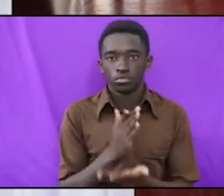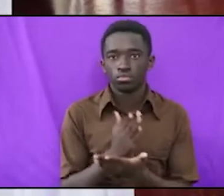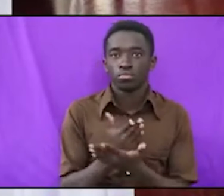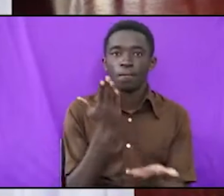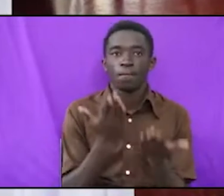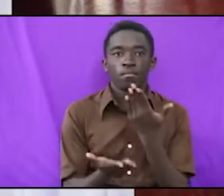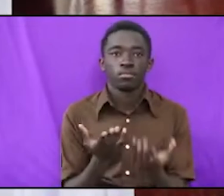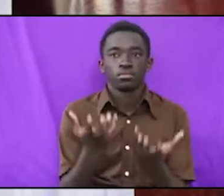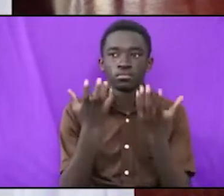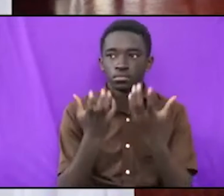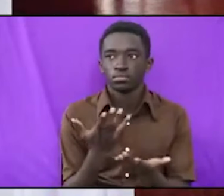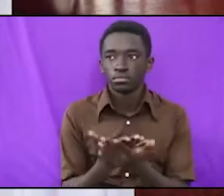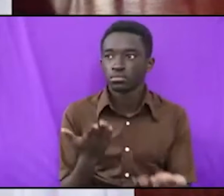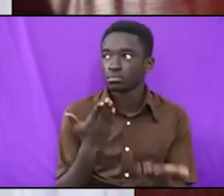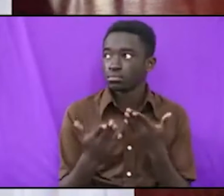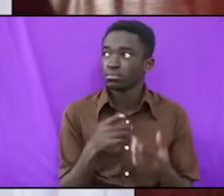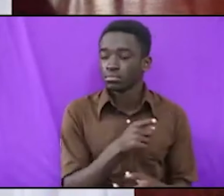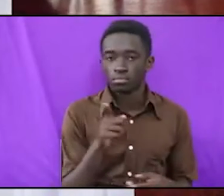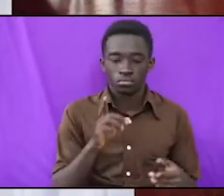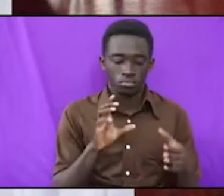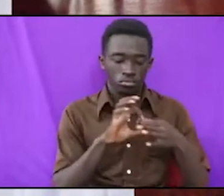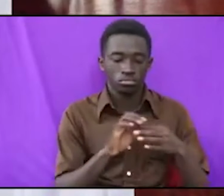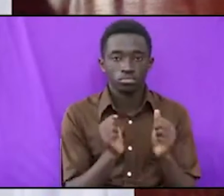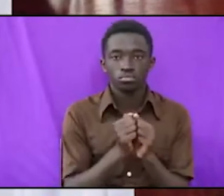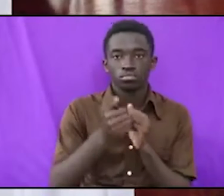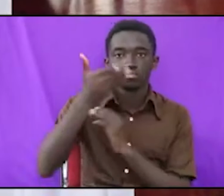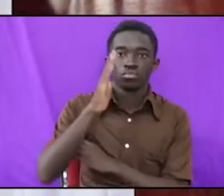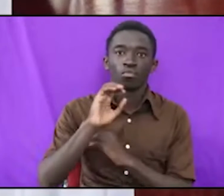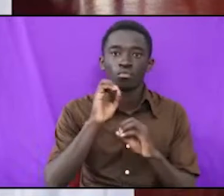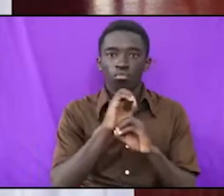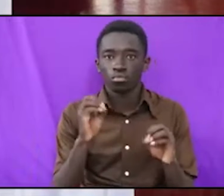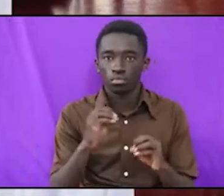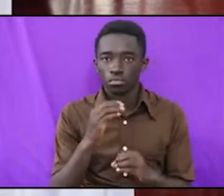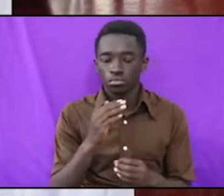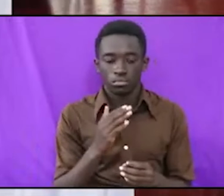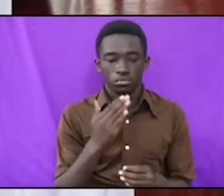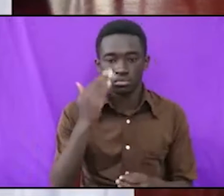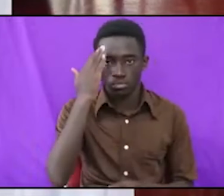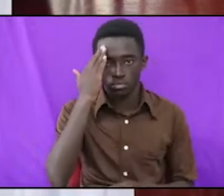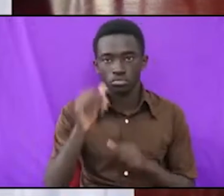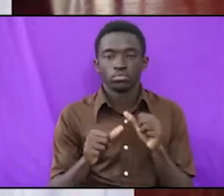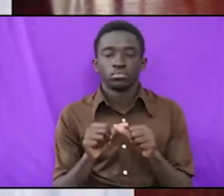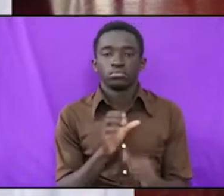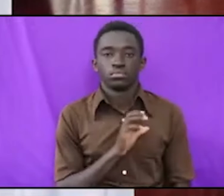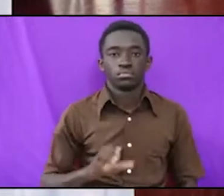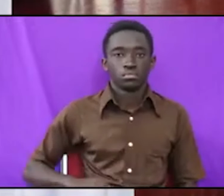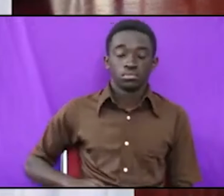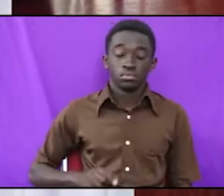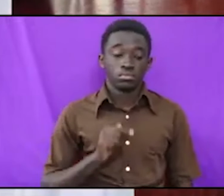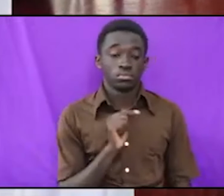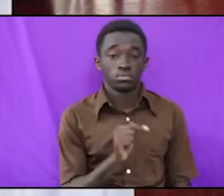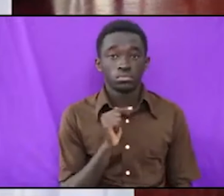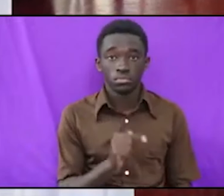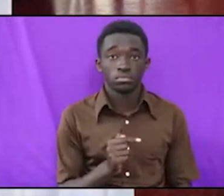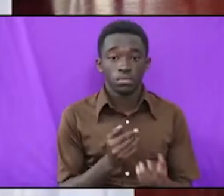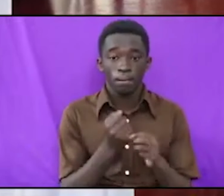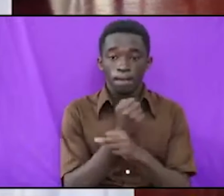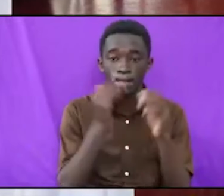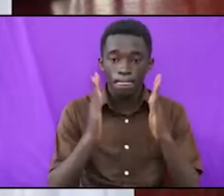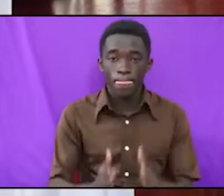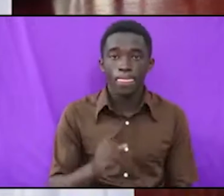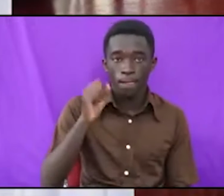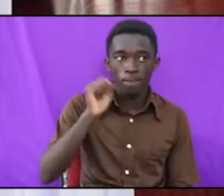because you've not been aligned to God by coming to know Christ. Or he's your savior, yes, but you've